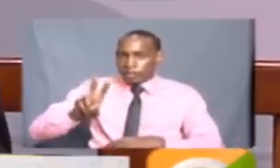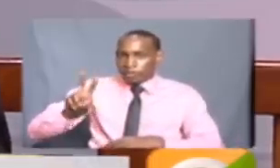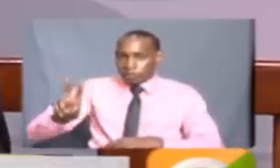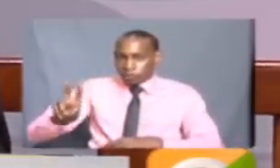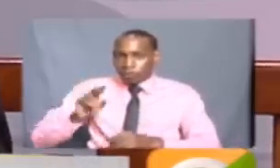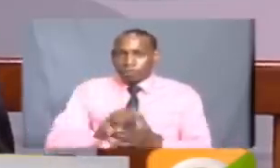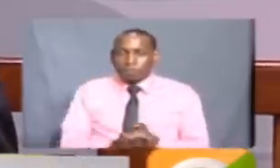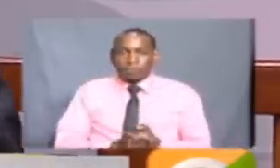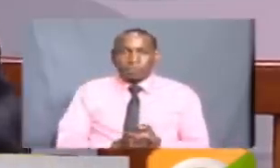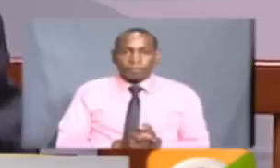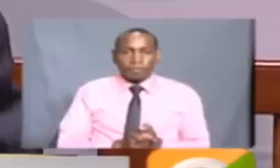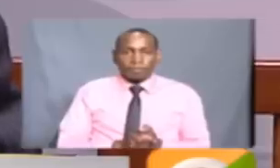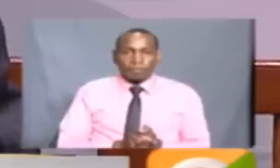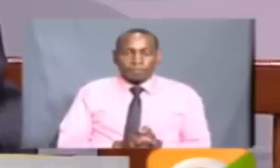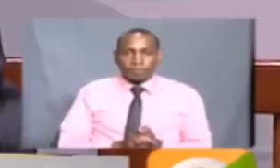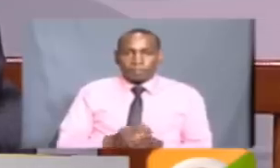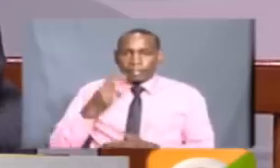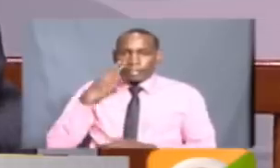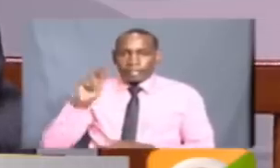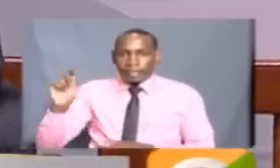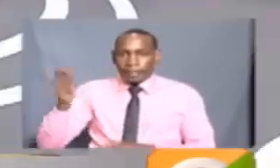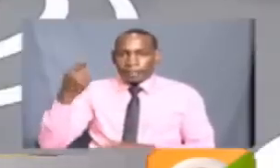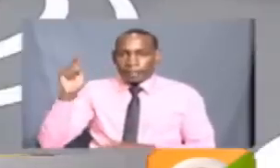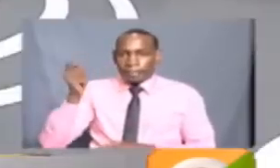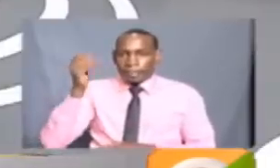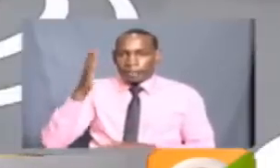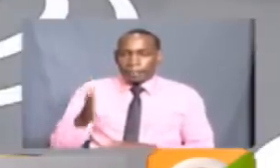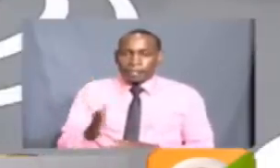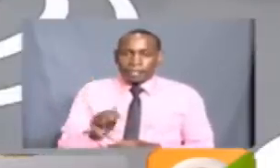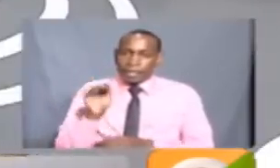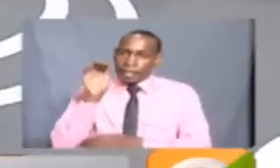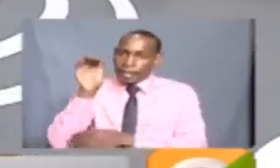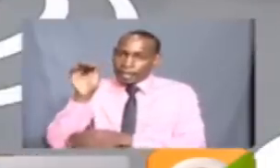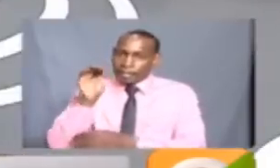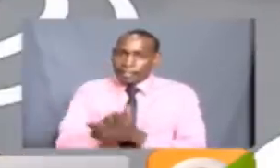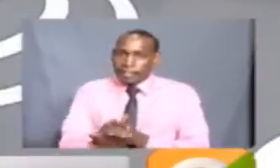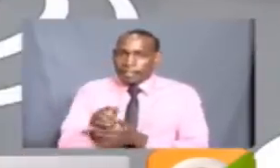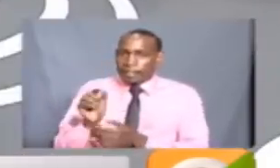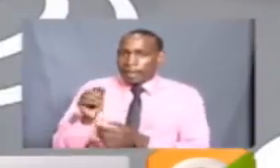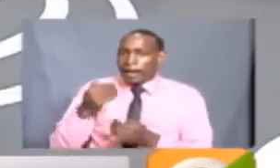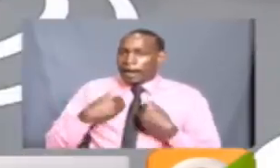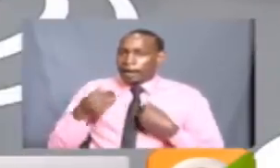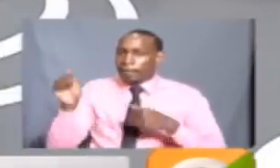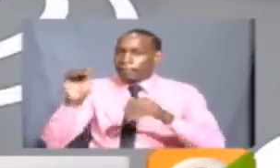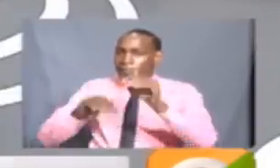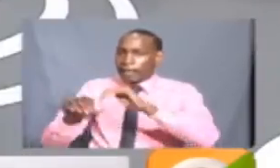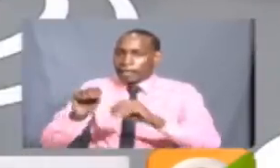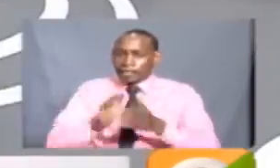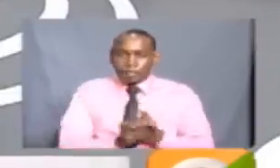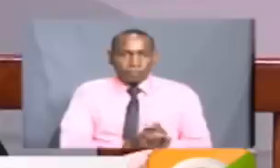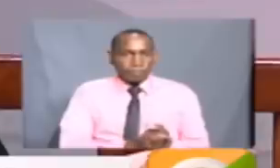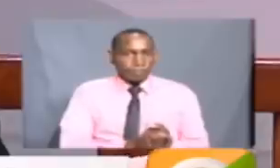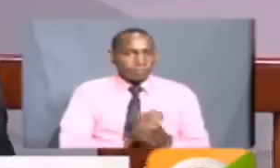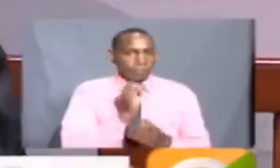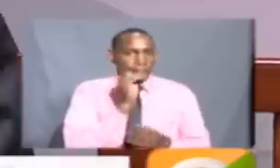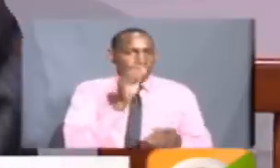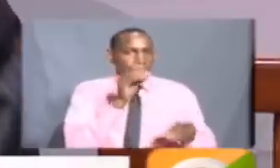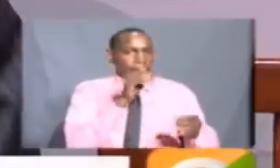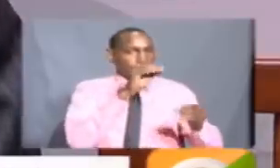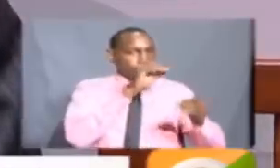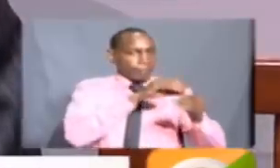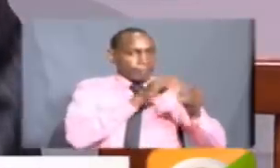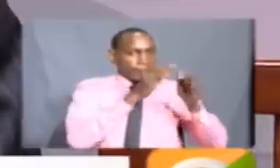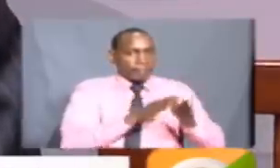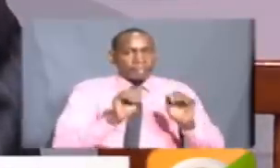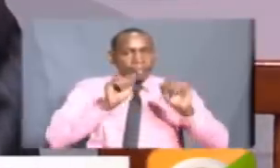2022. Look at what the Malawian told you. The Malawian was asking, you guys have elections coming? But if you are an investor, would you invest